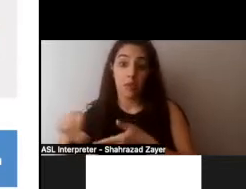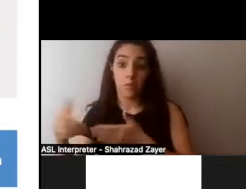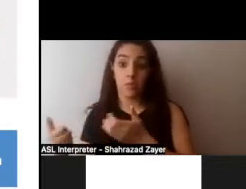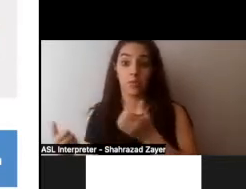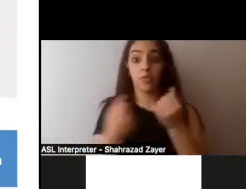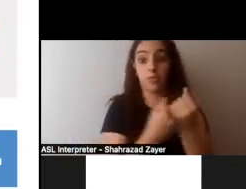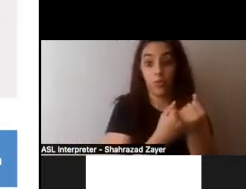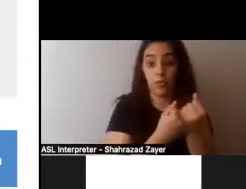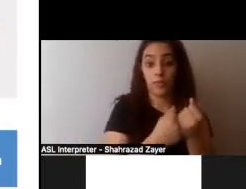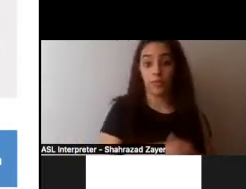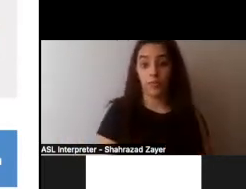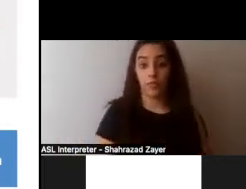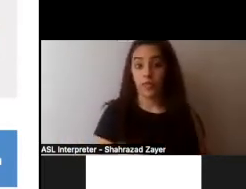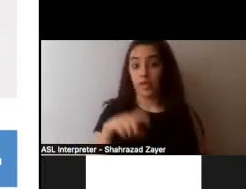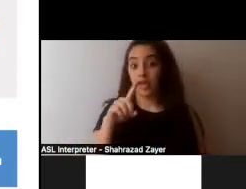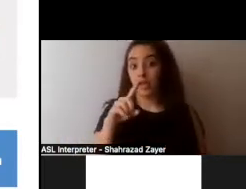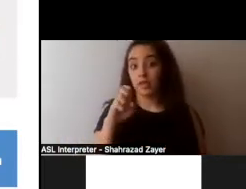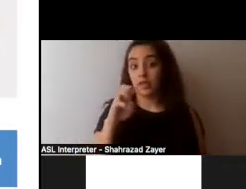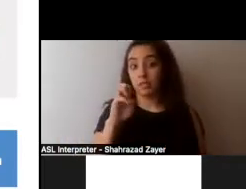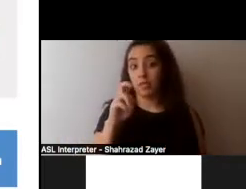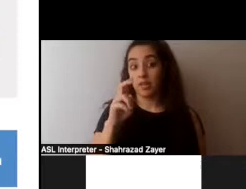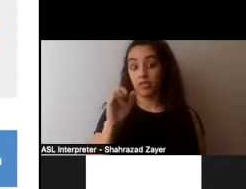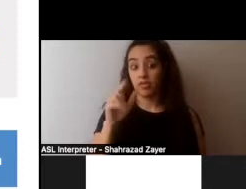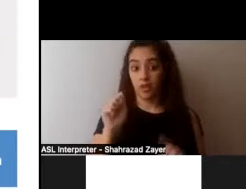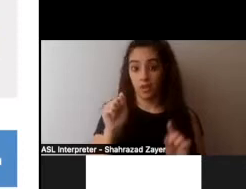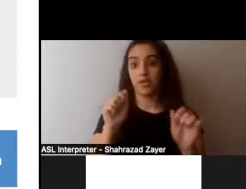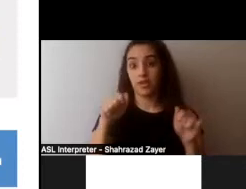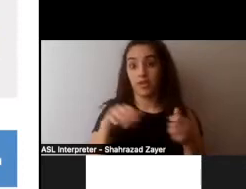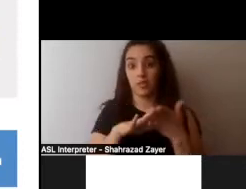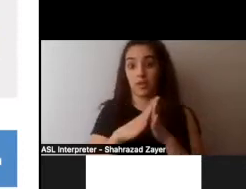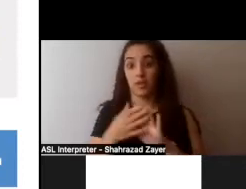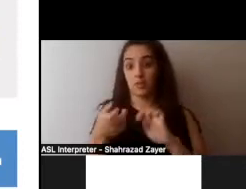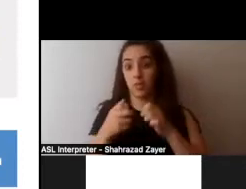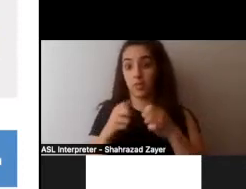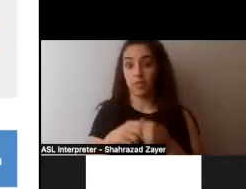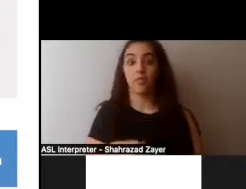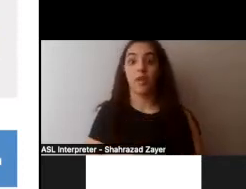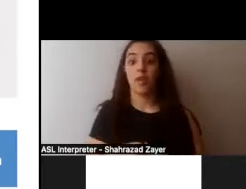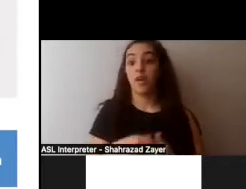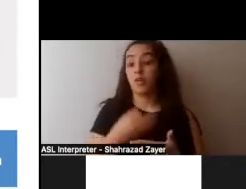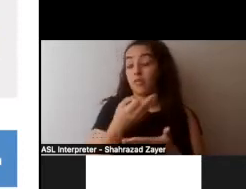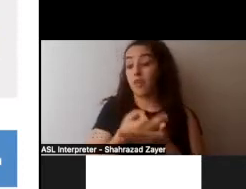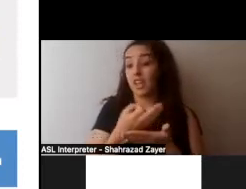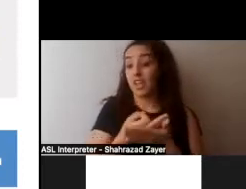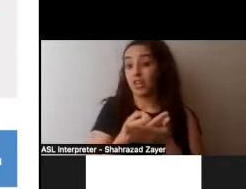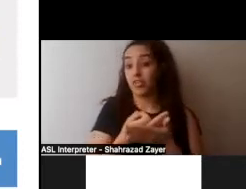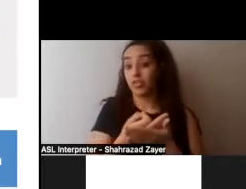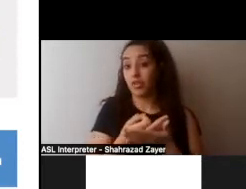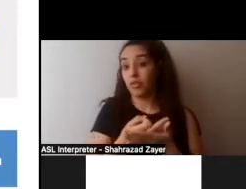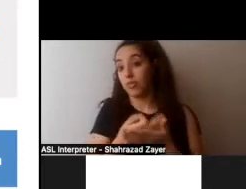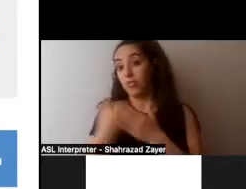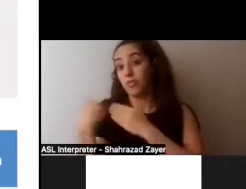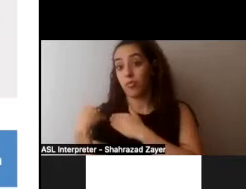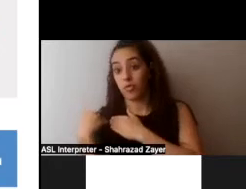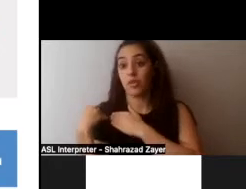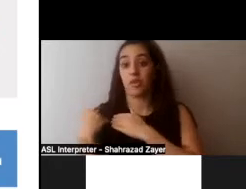issue, financial resilience. As Jim was just mentioning, technology access